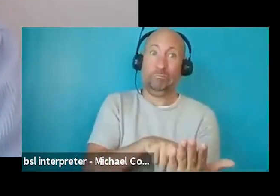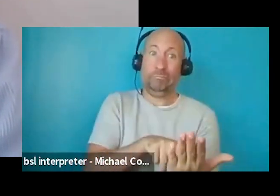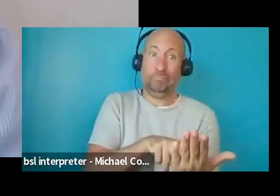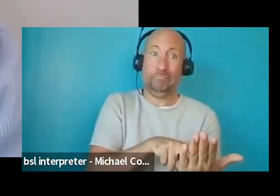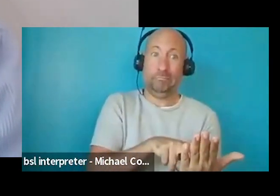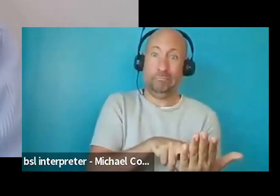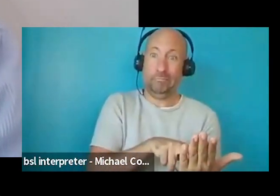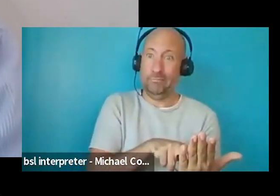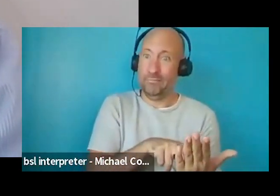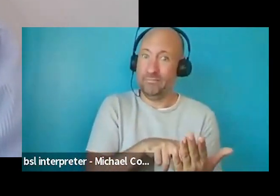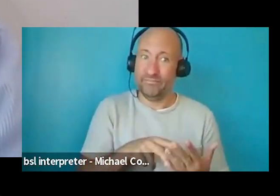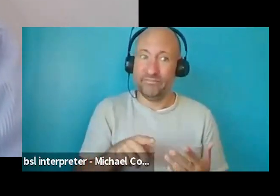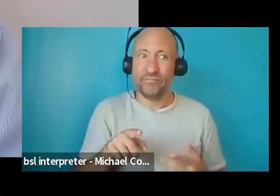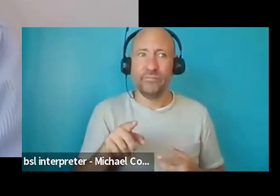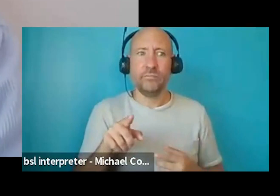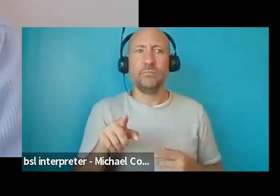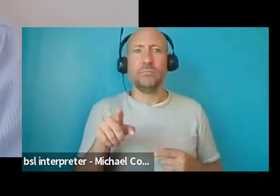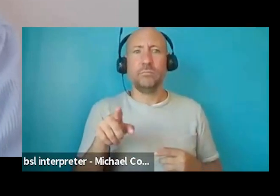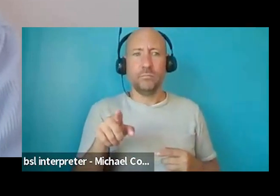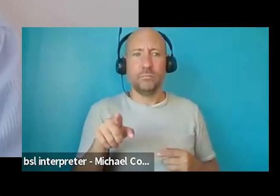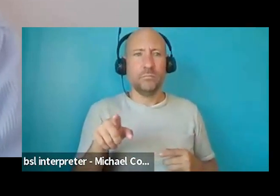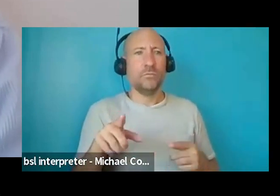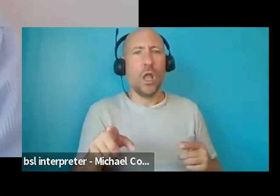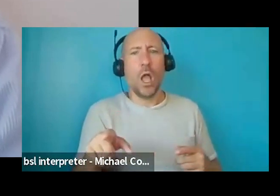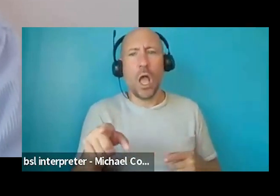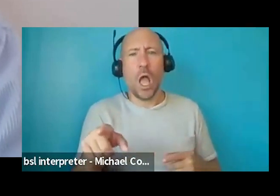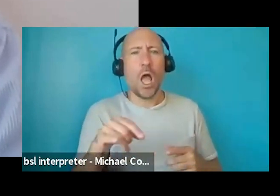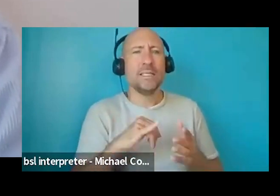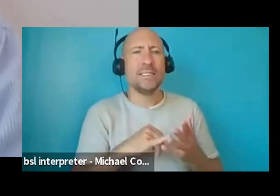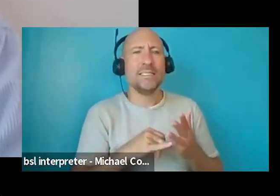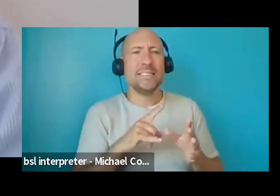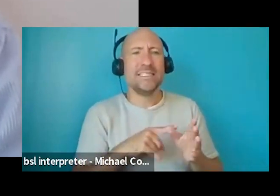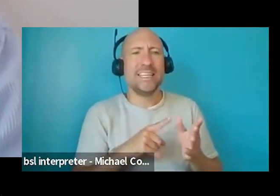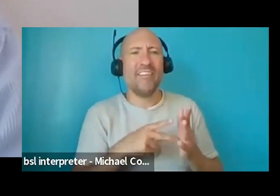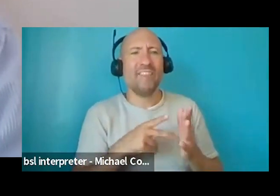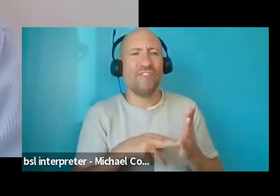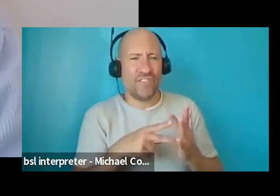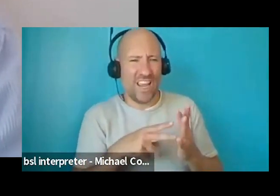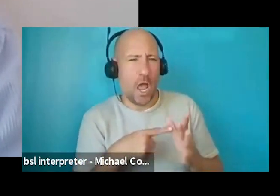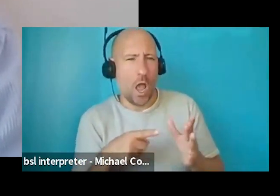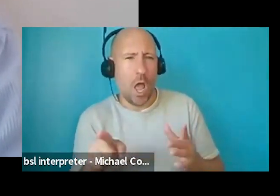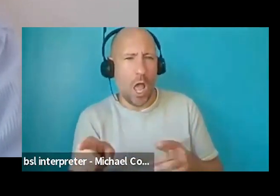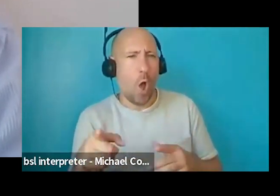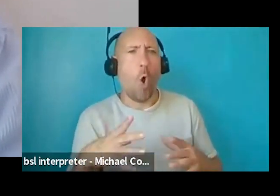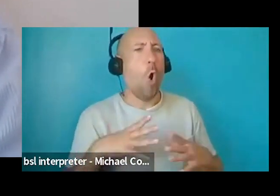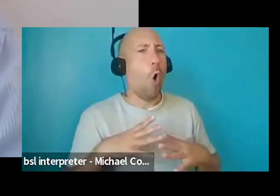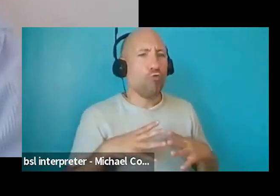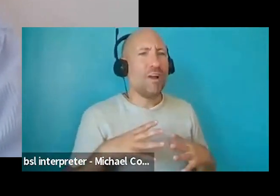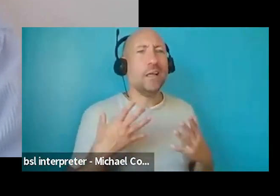There is already a project, right, Sylvia, as an answer.